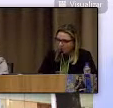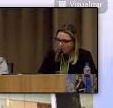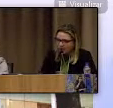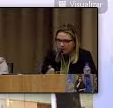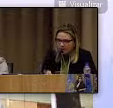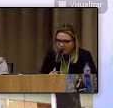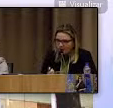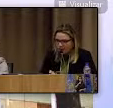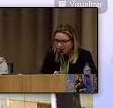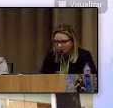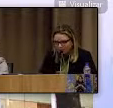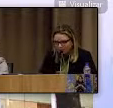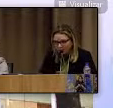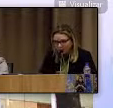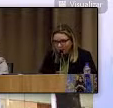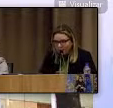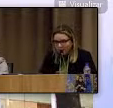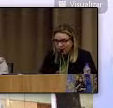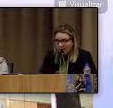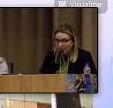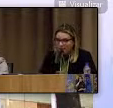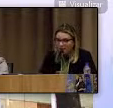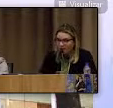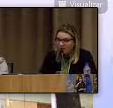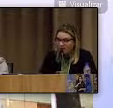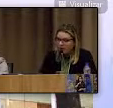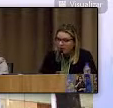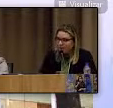very strong flux of.